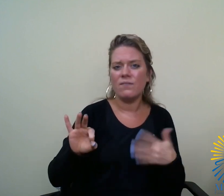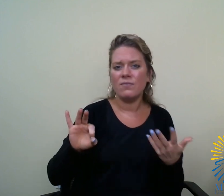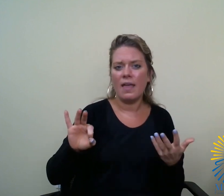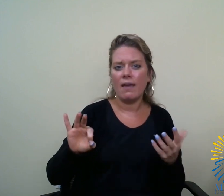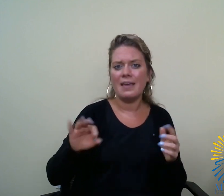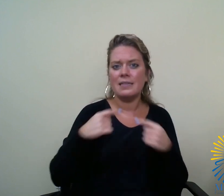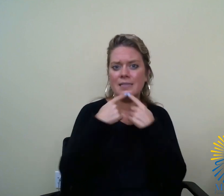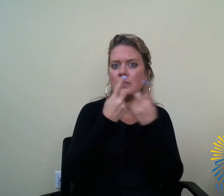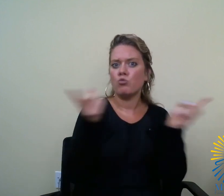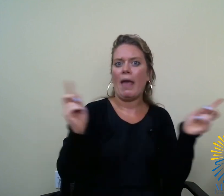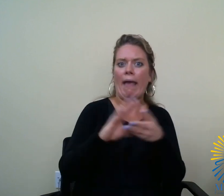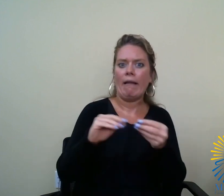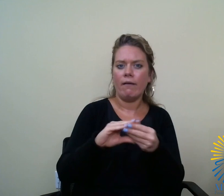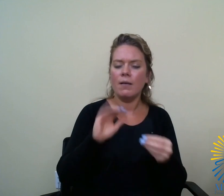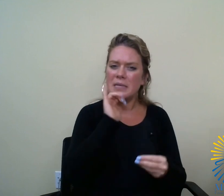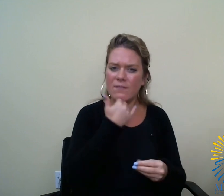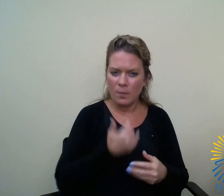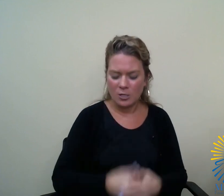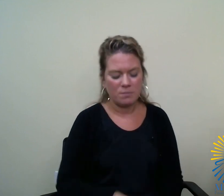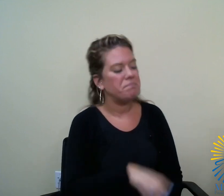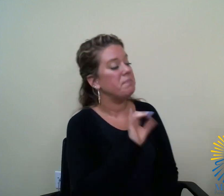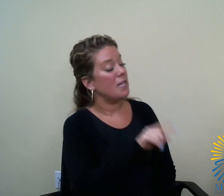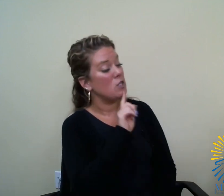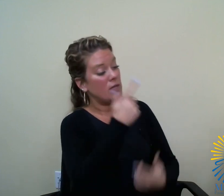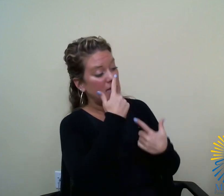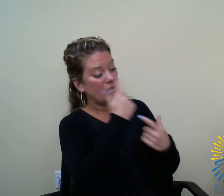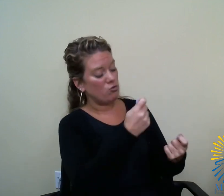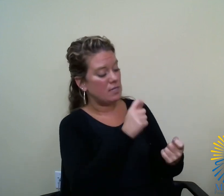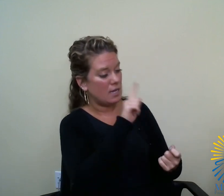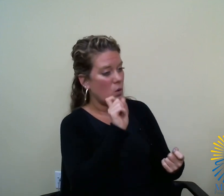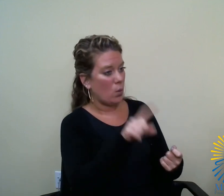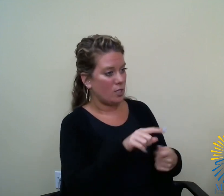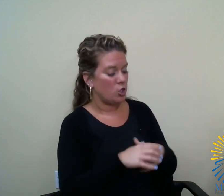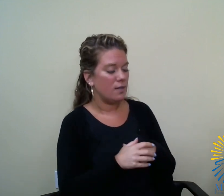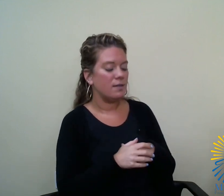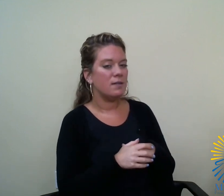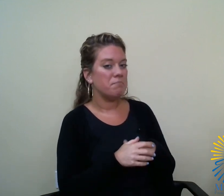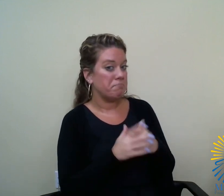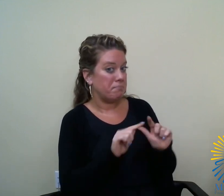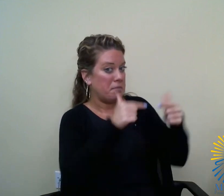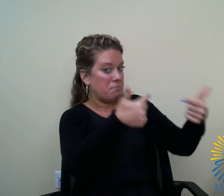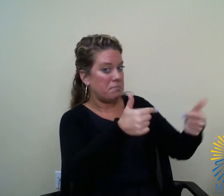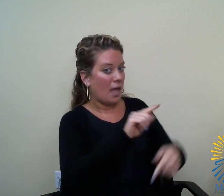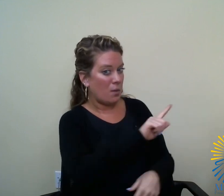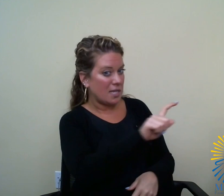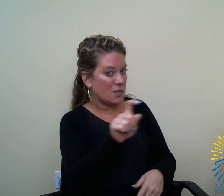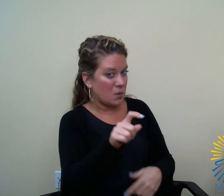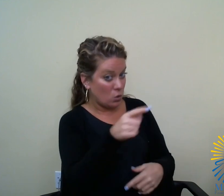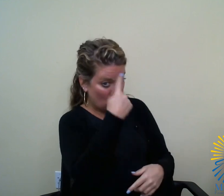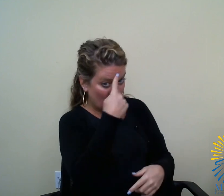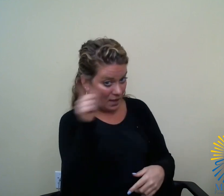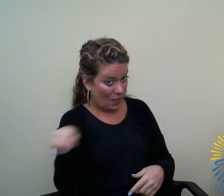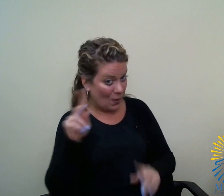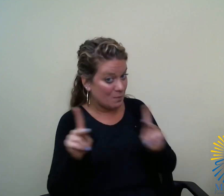I think this is a really interesting question, because I would ask you guys, do you think these people think